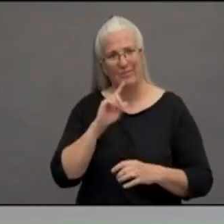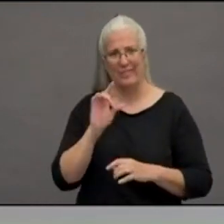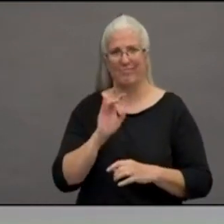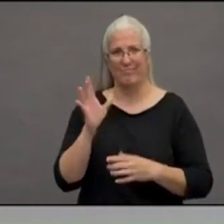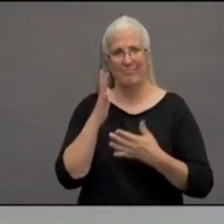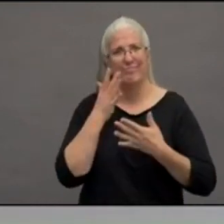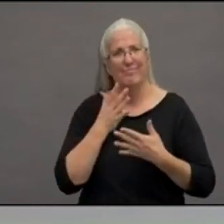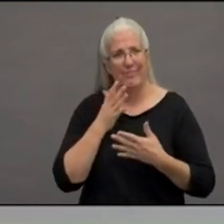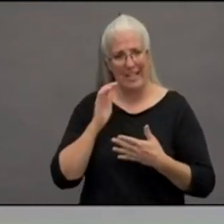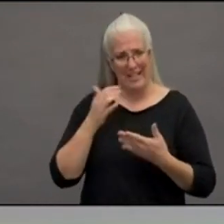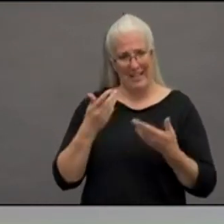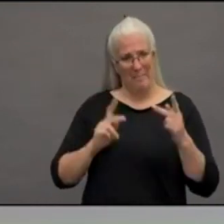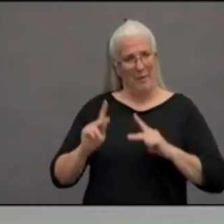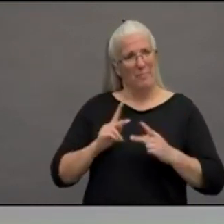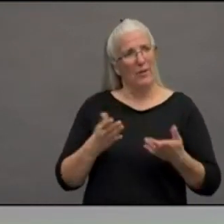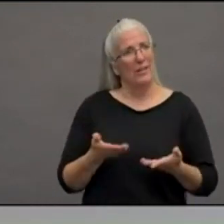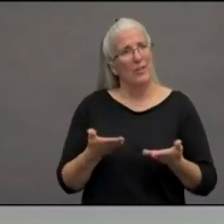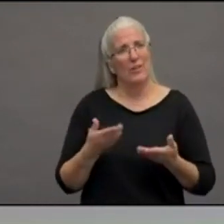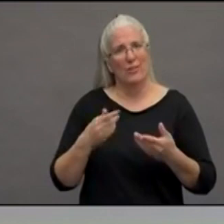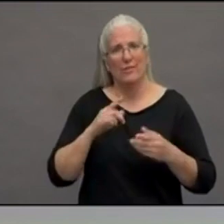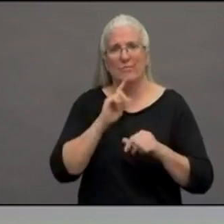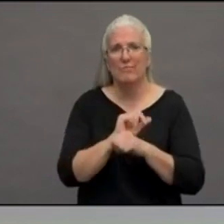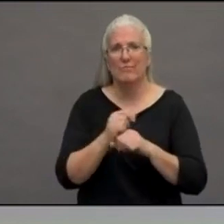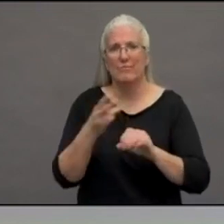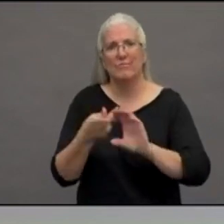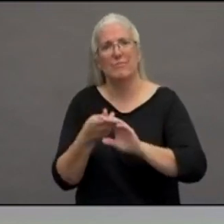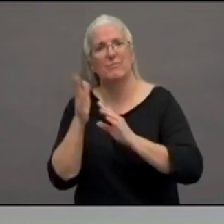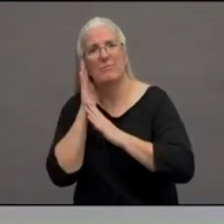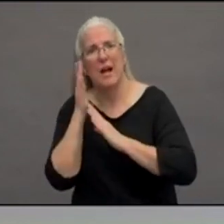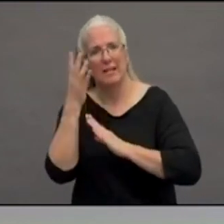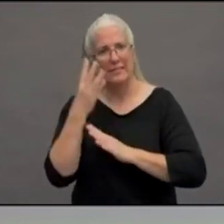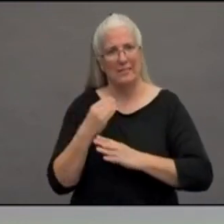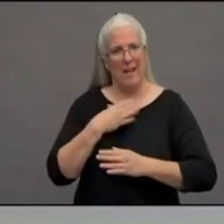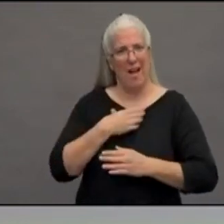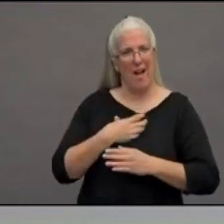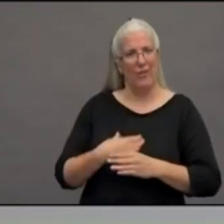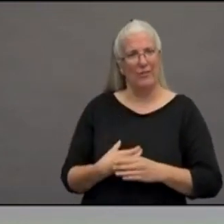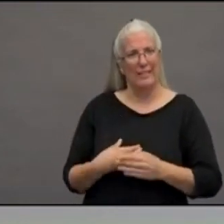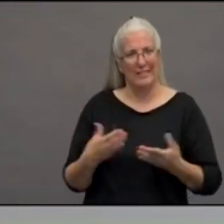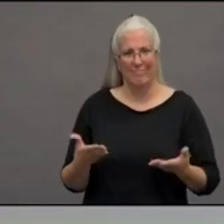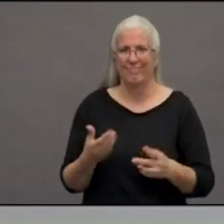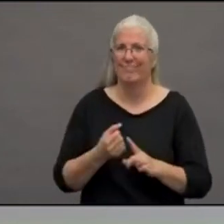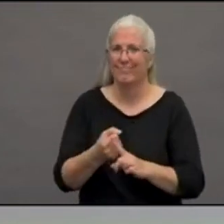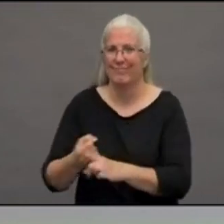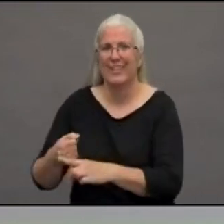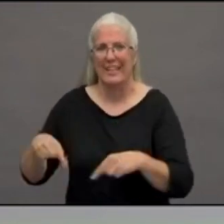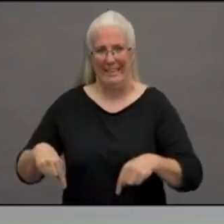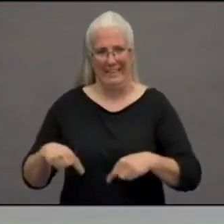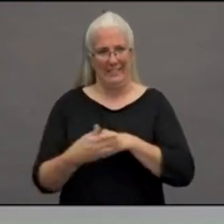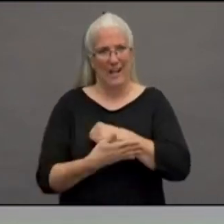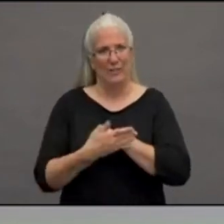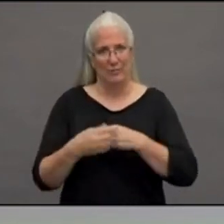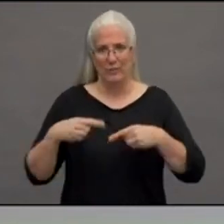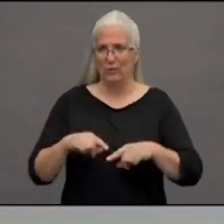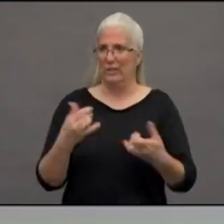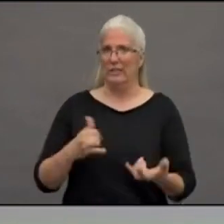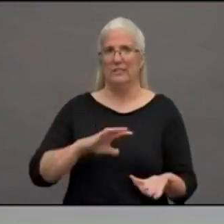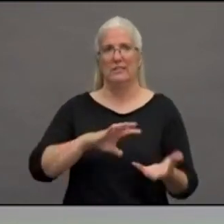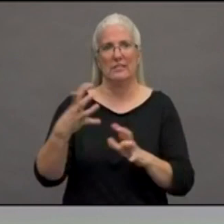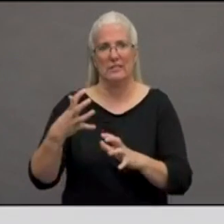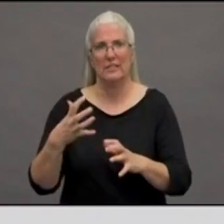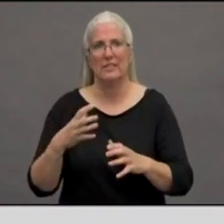night hungry. It happens right here in Santa Clara County, and the current global pandemic has created even greater food insecurity challenges.